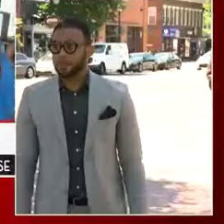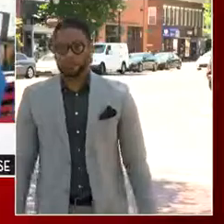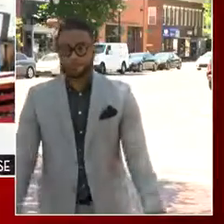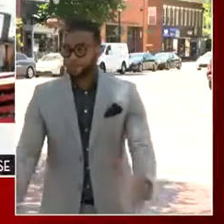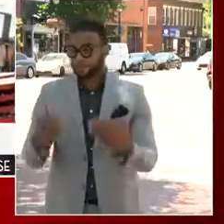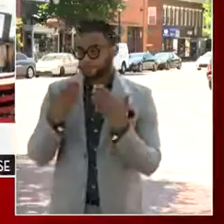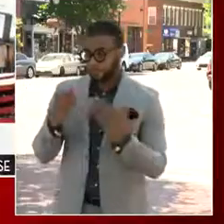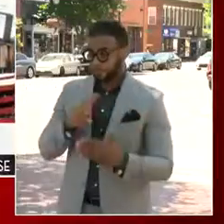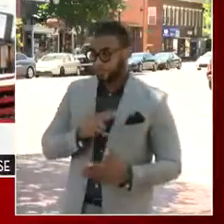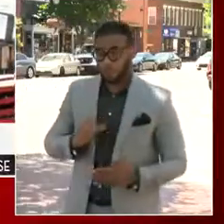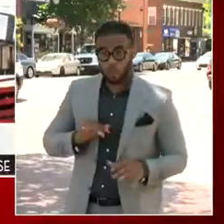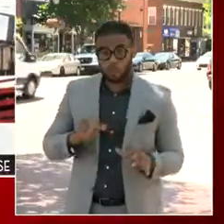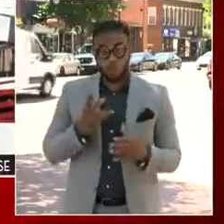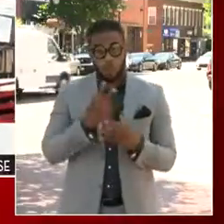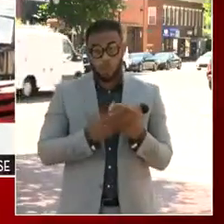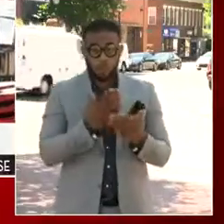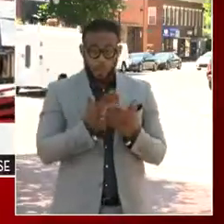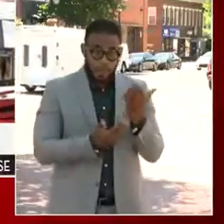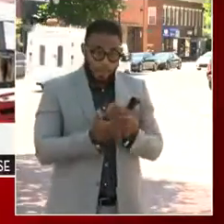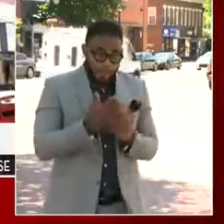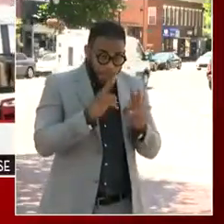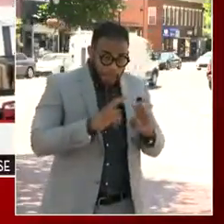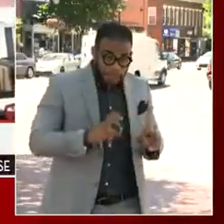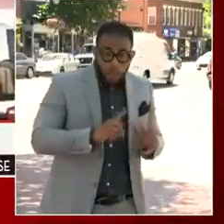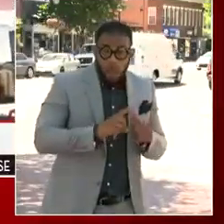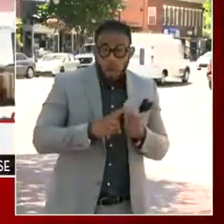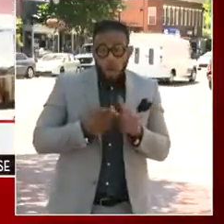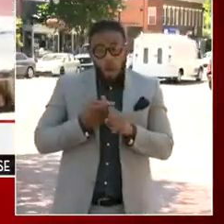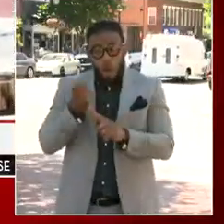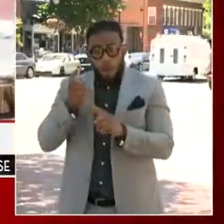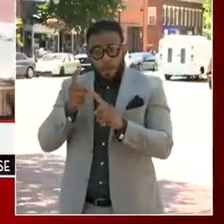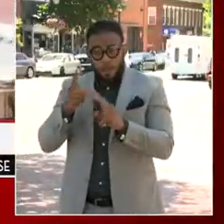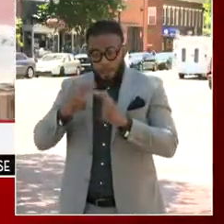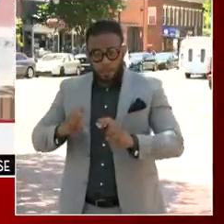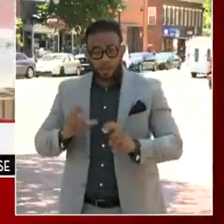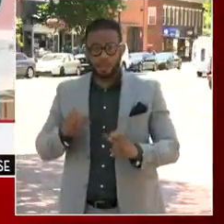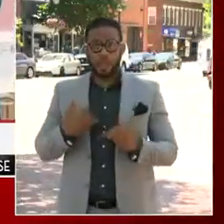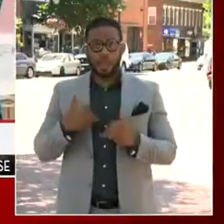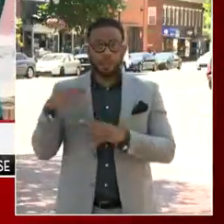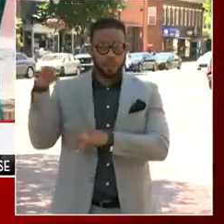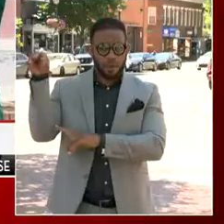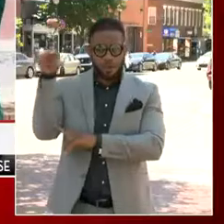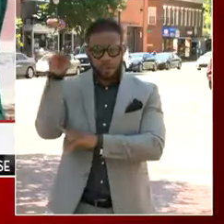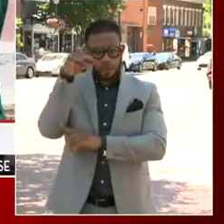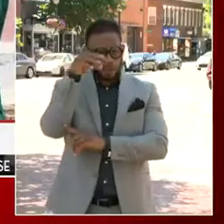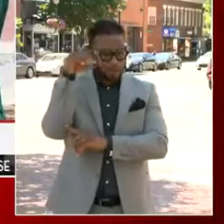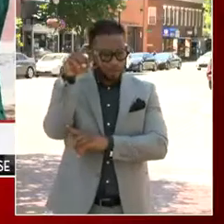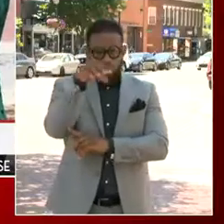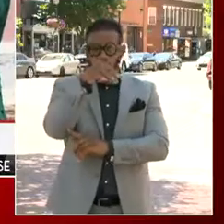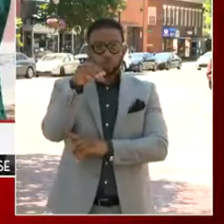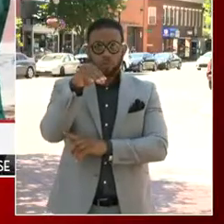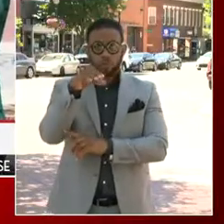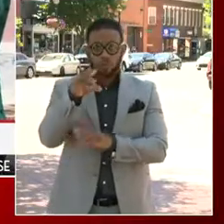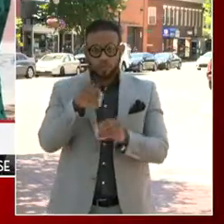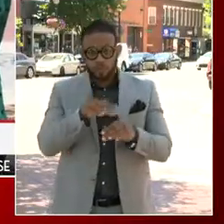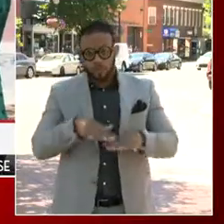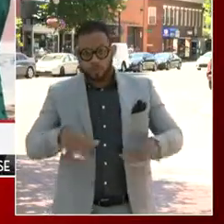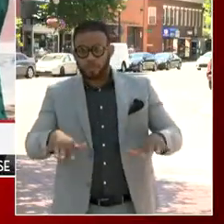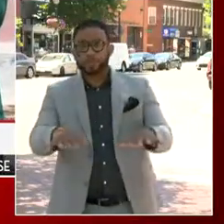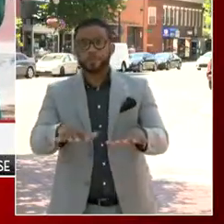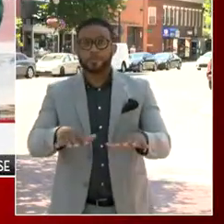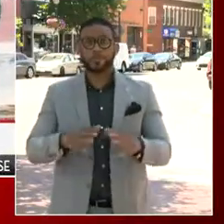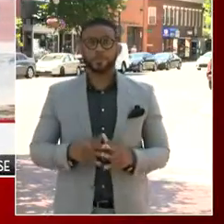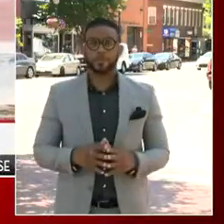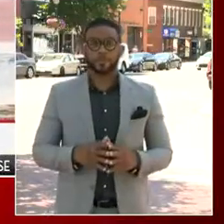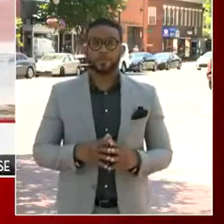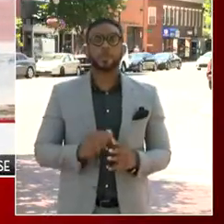Thanks, Mayor. So we do both a manual assessment and also do an automated assessment where we have cameras that go out and do the assessment of the pavement.